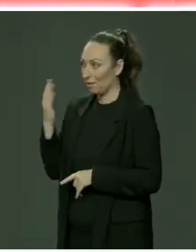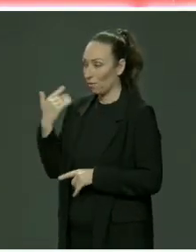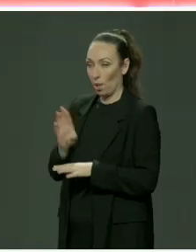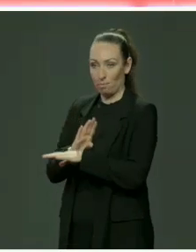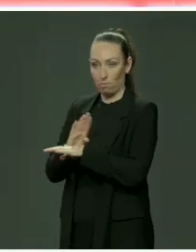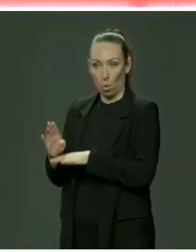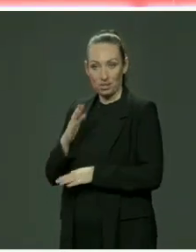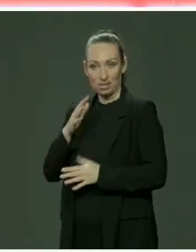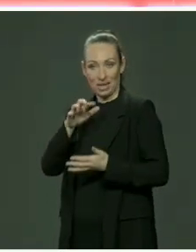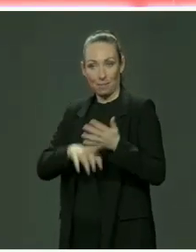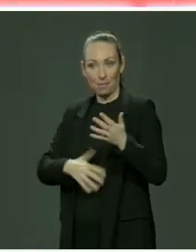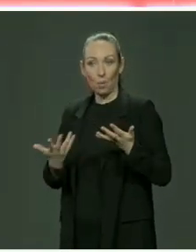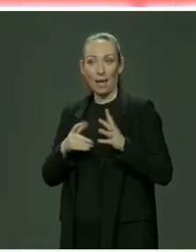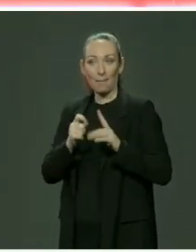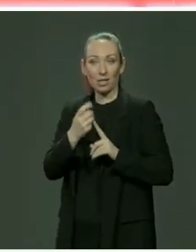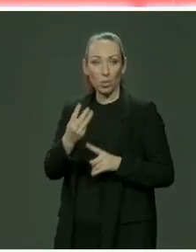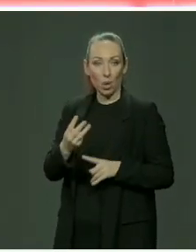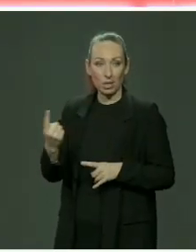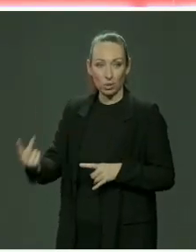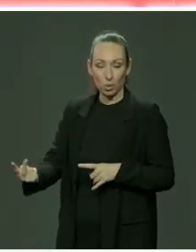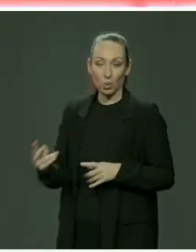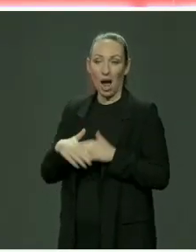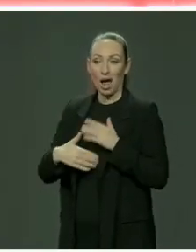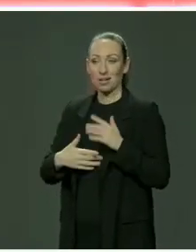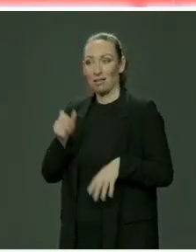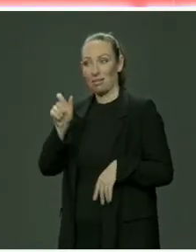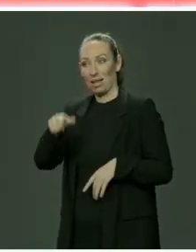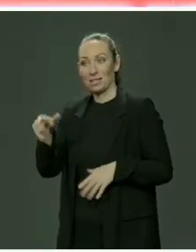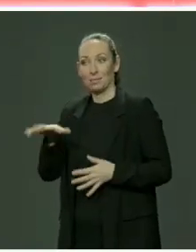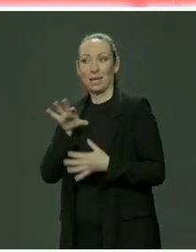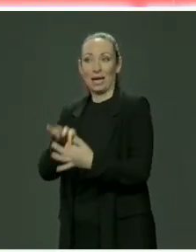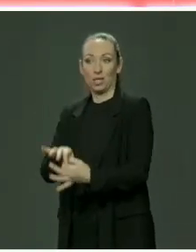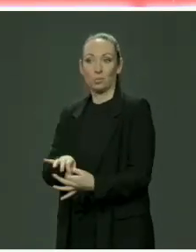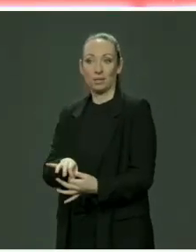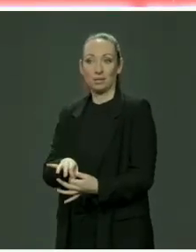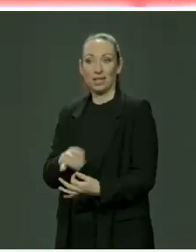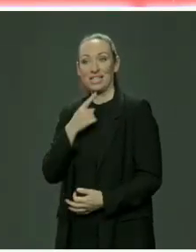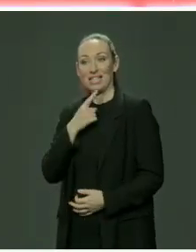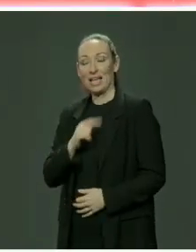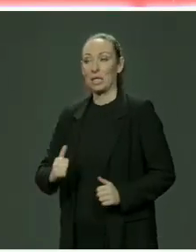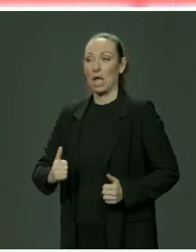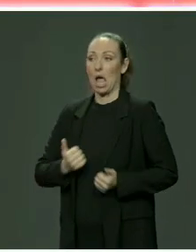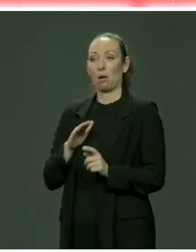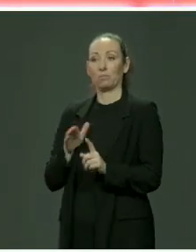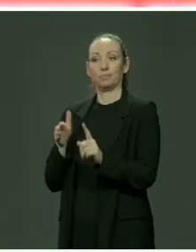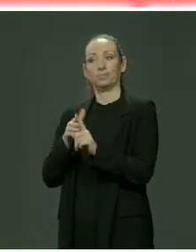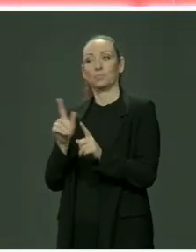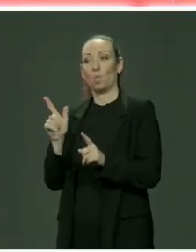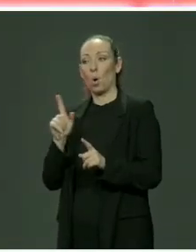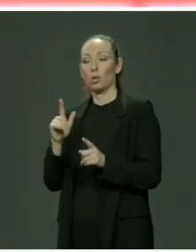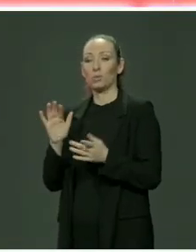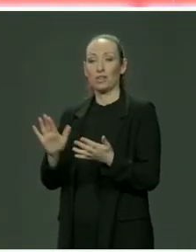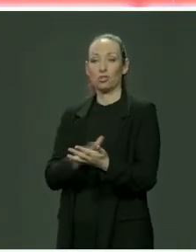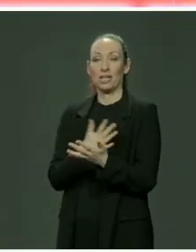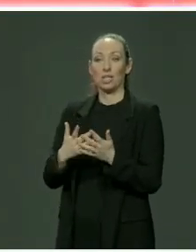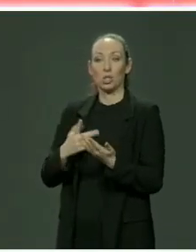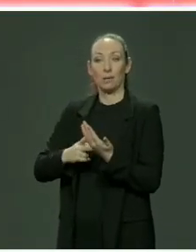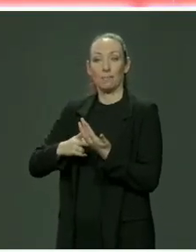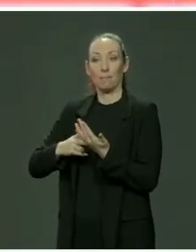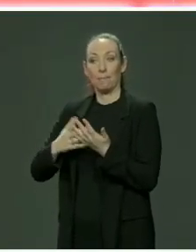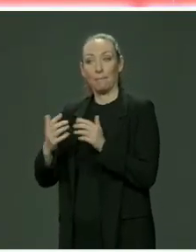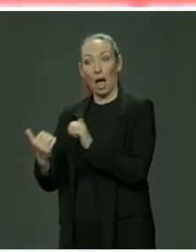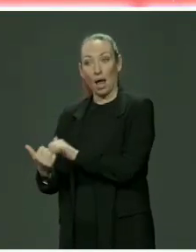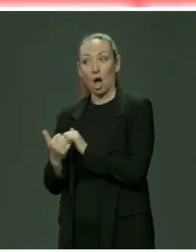statement, and page 32 under customer engagement says, our ambition is to be the transition partner of choice